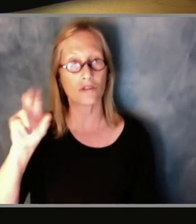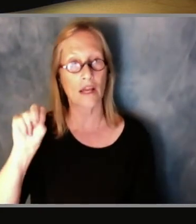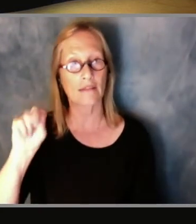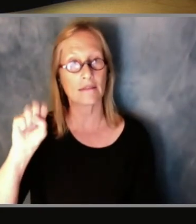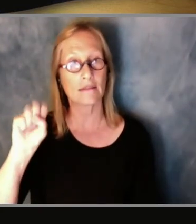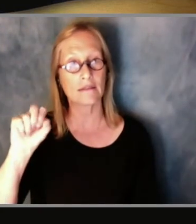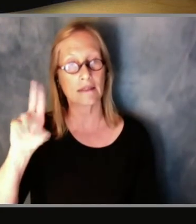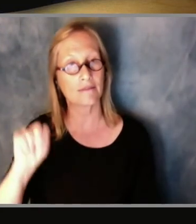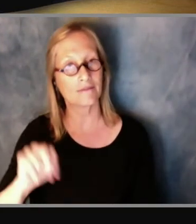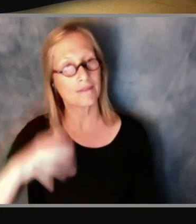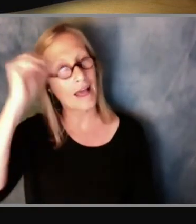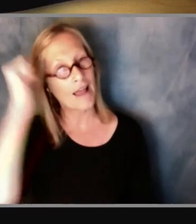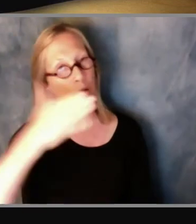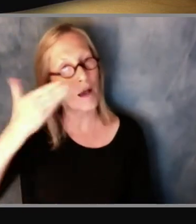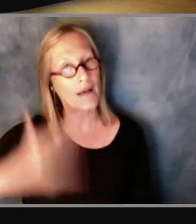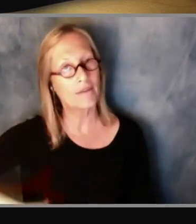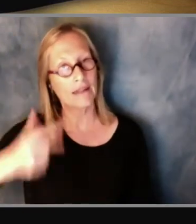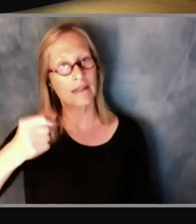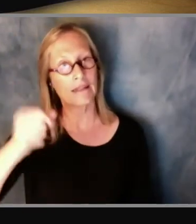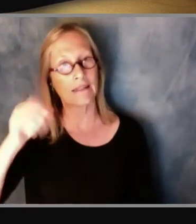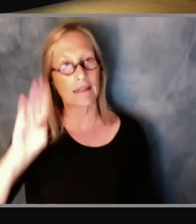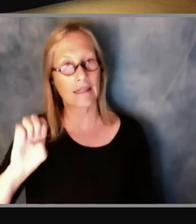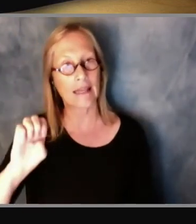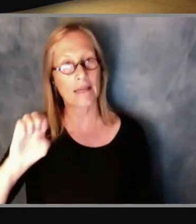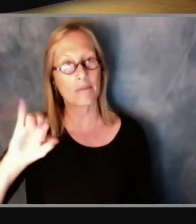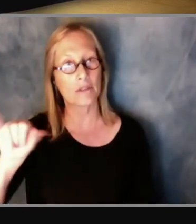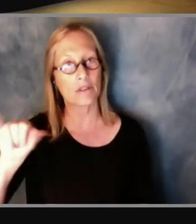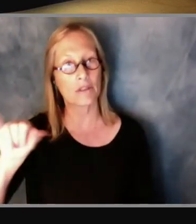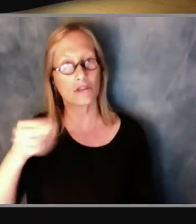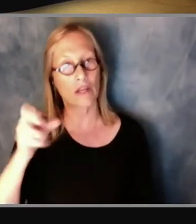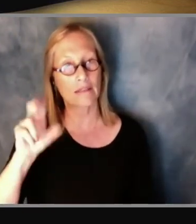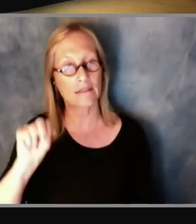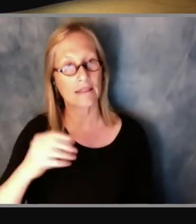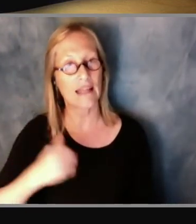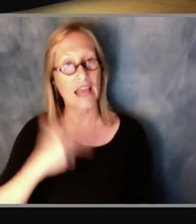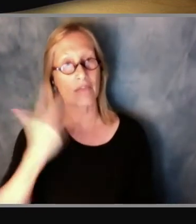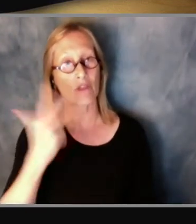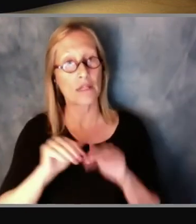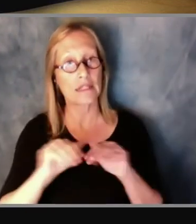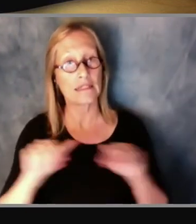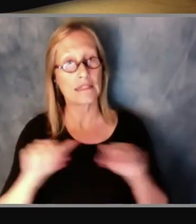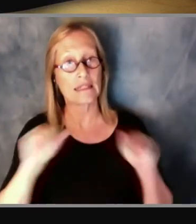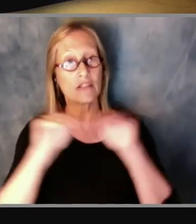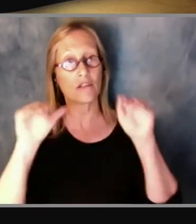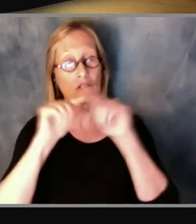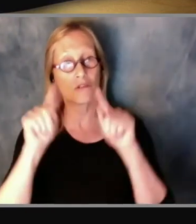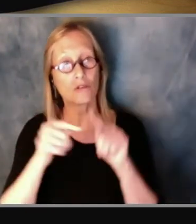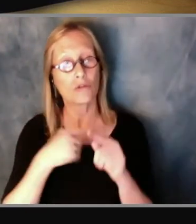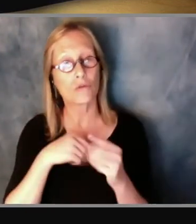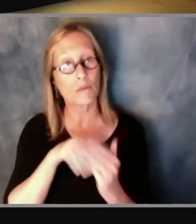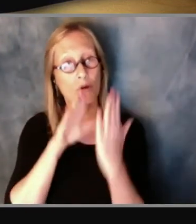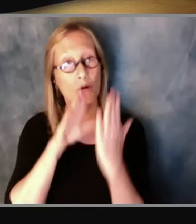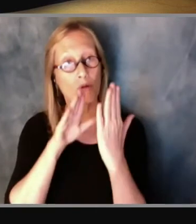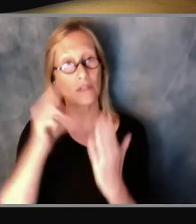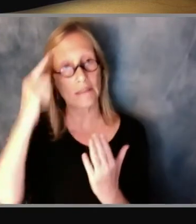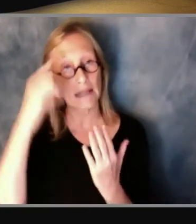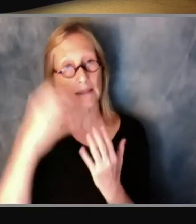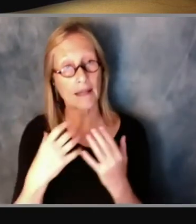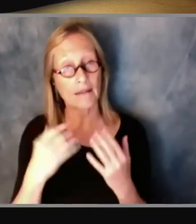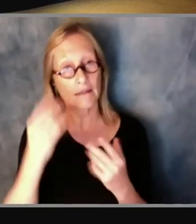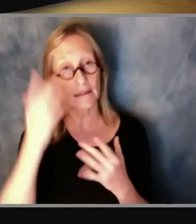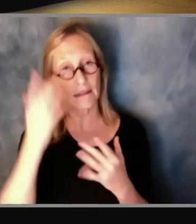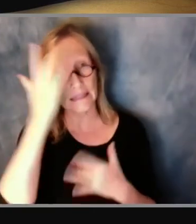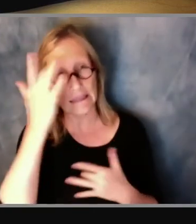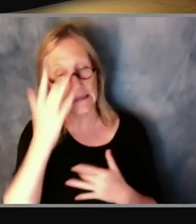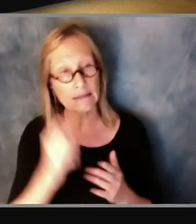Aloha, I'm Gabe Johnson. I have a three-tiered approach to approaching mental illness. And the first thing is we need to help fund